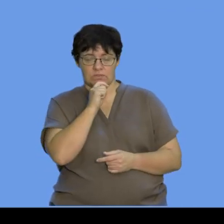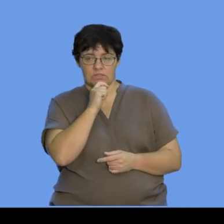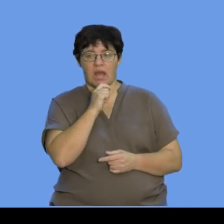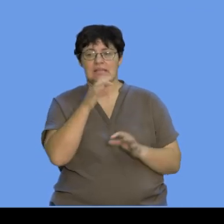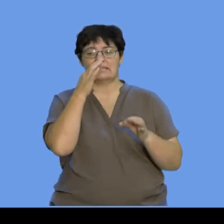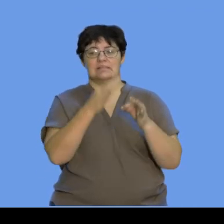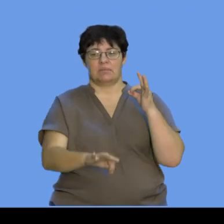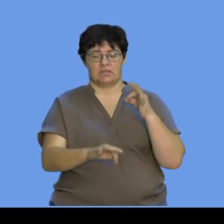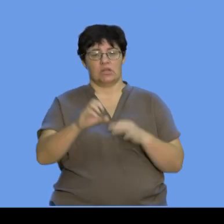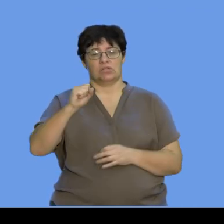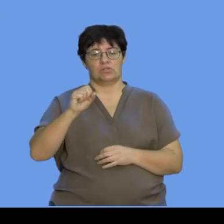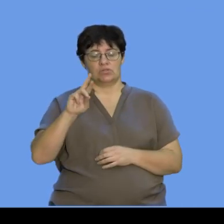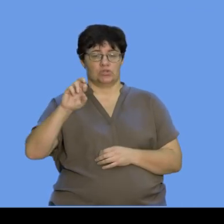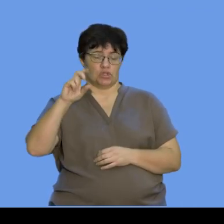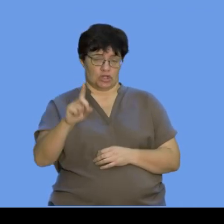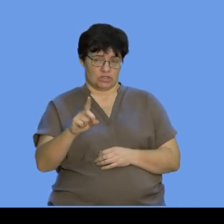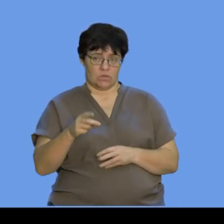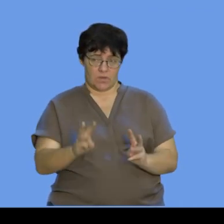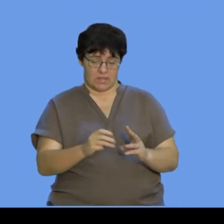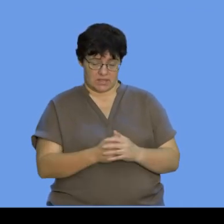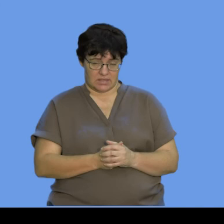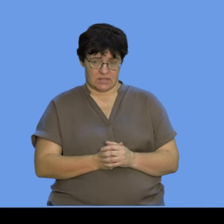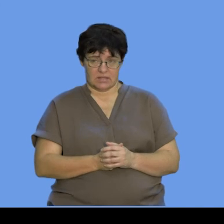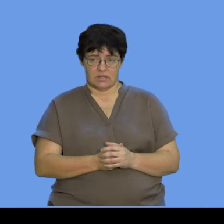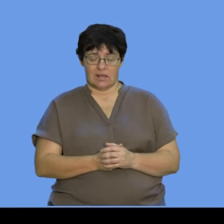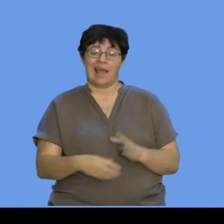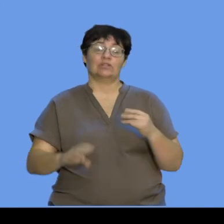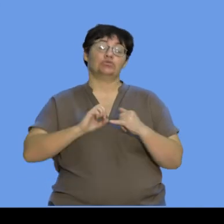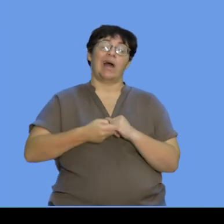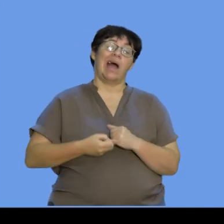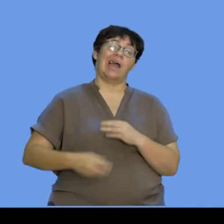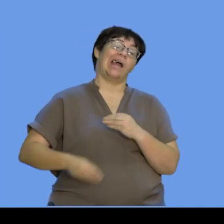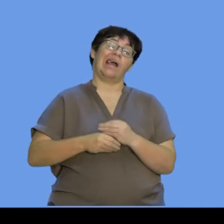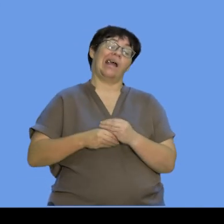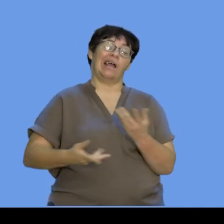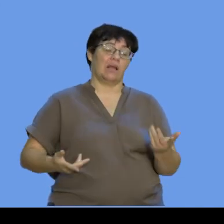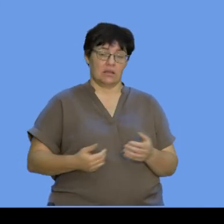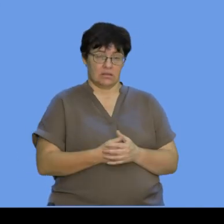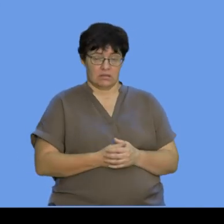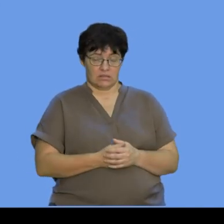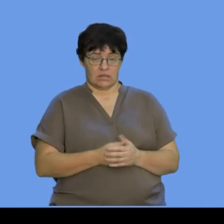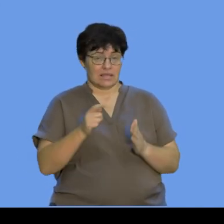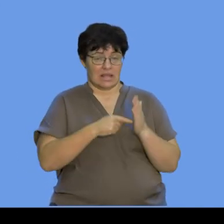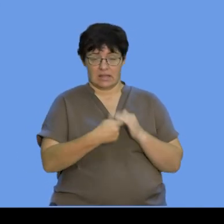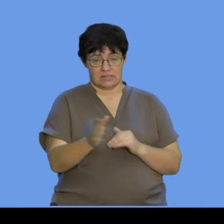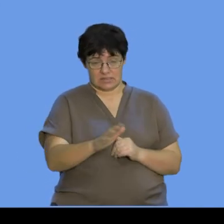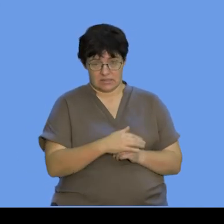You need to leave your answer in the simplest set form. So don't then try to then go to